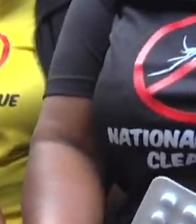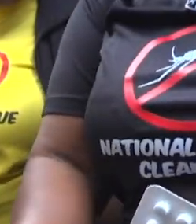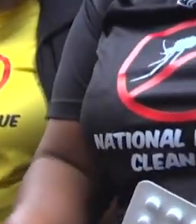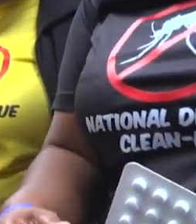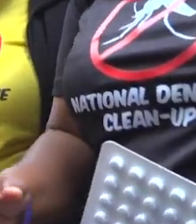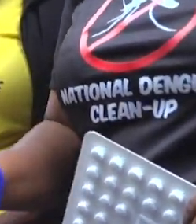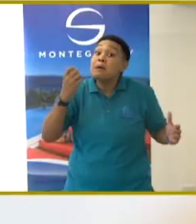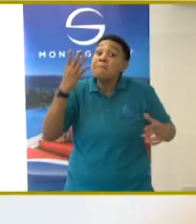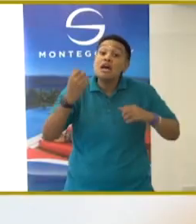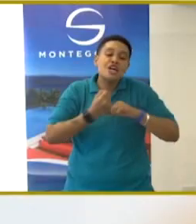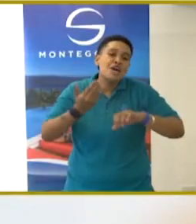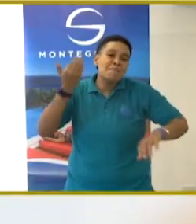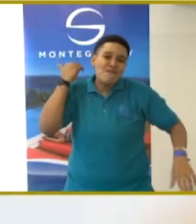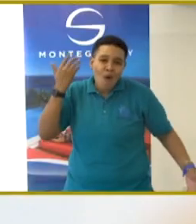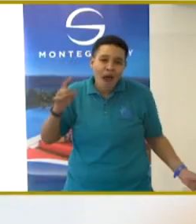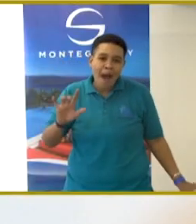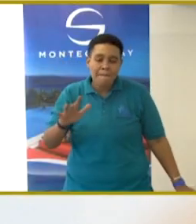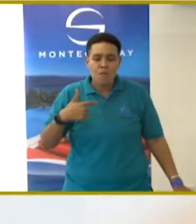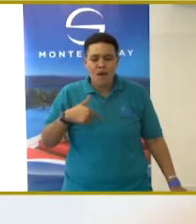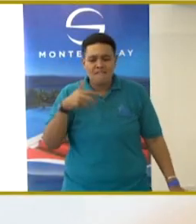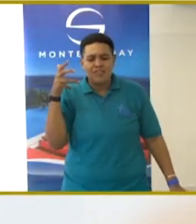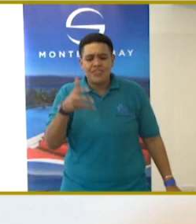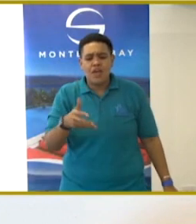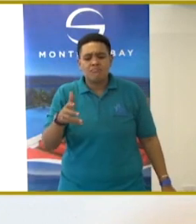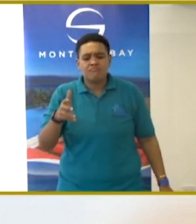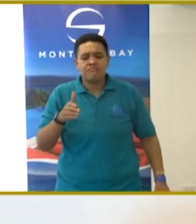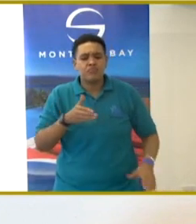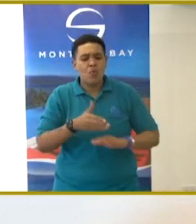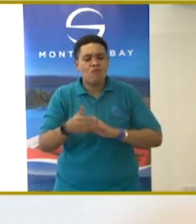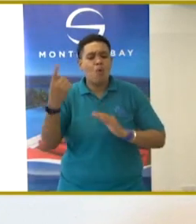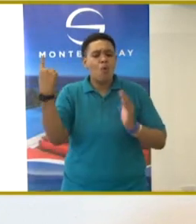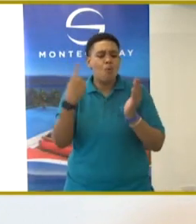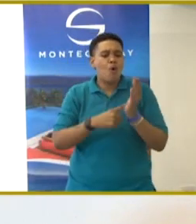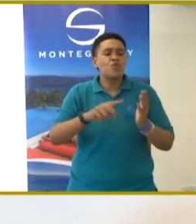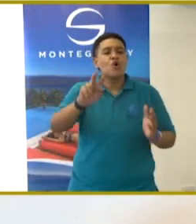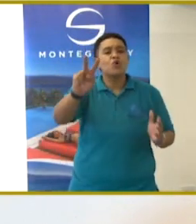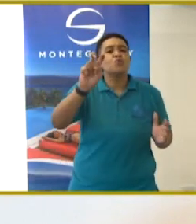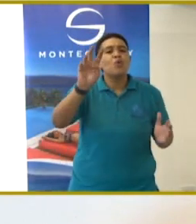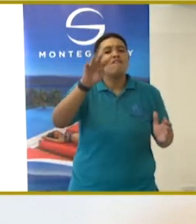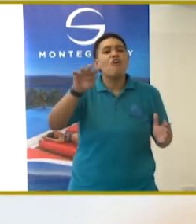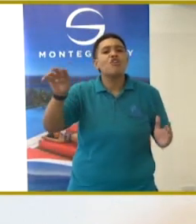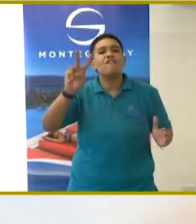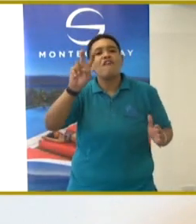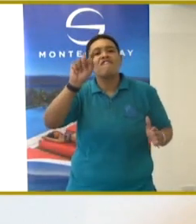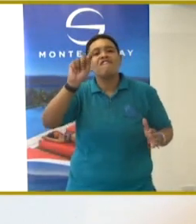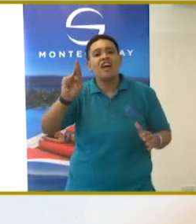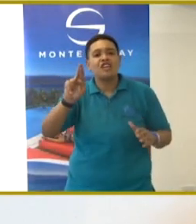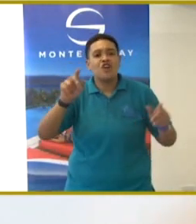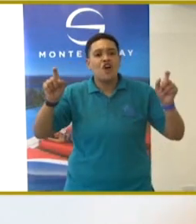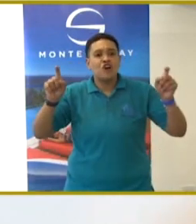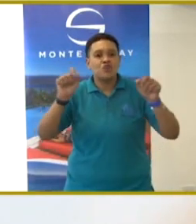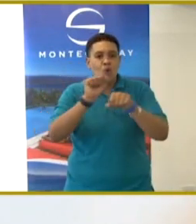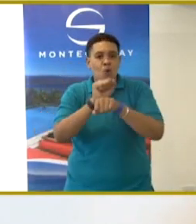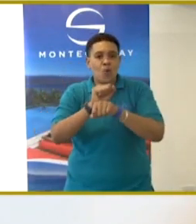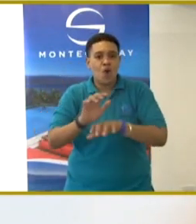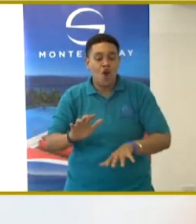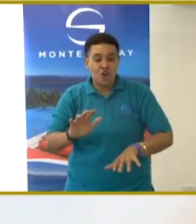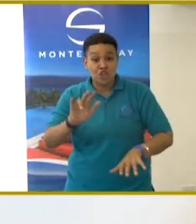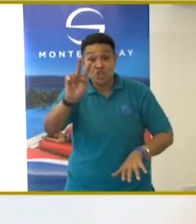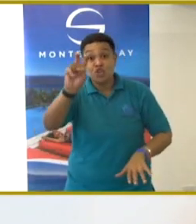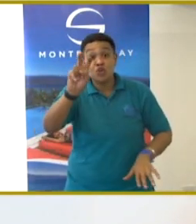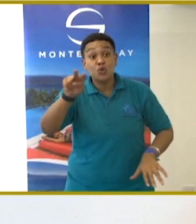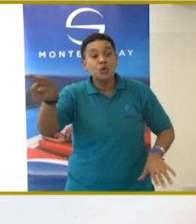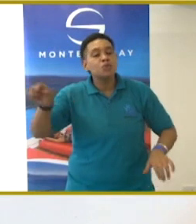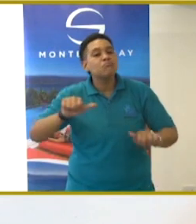infrastructure. We had in place over 1,244 vector control workers. 222